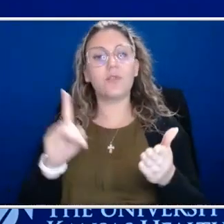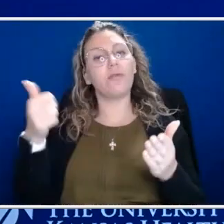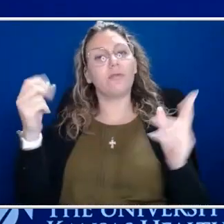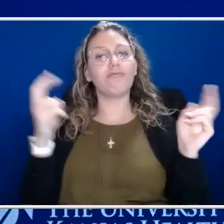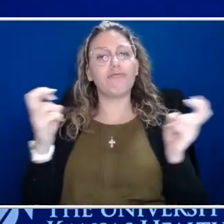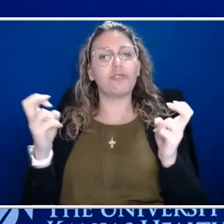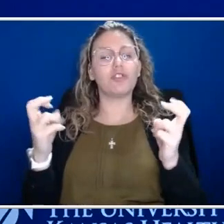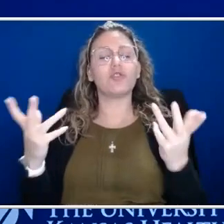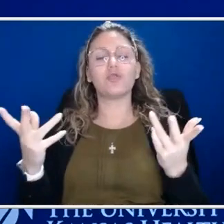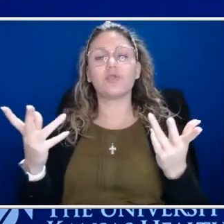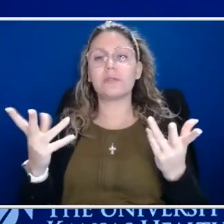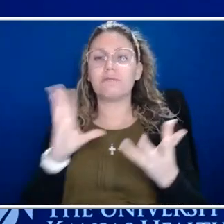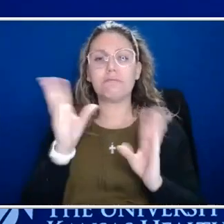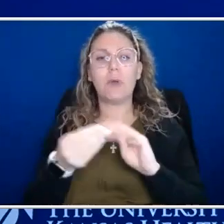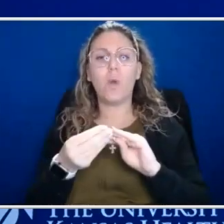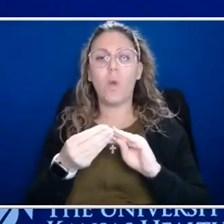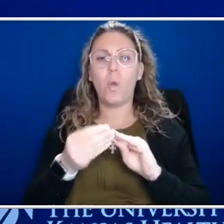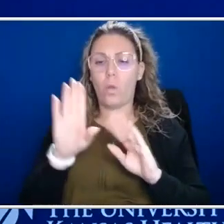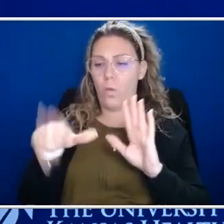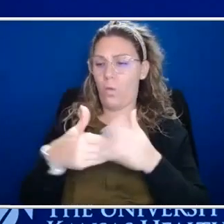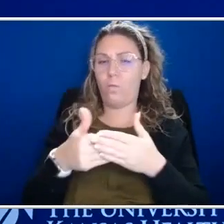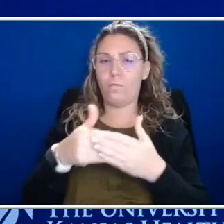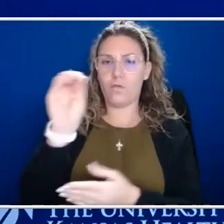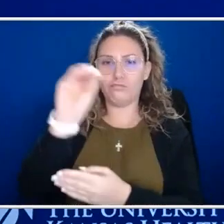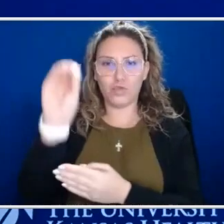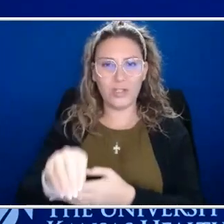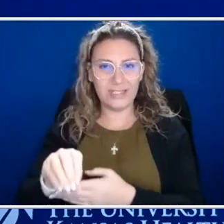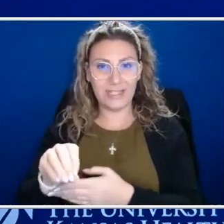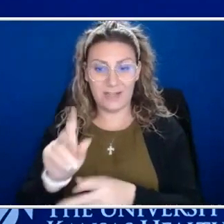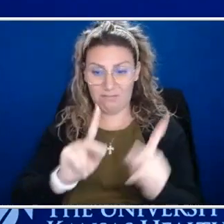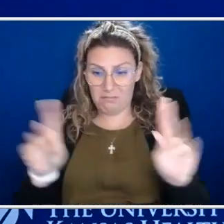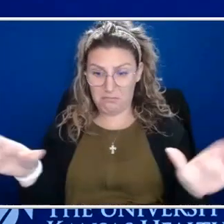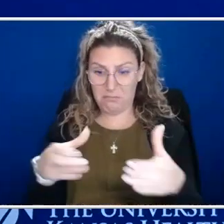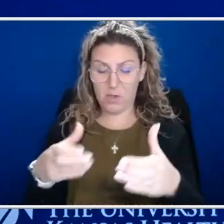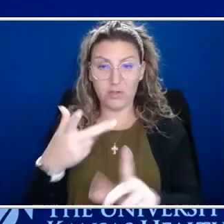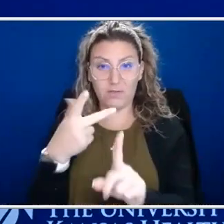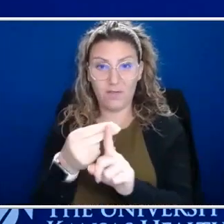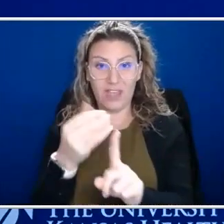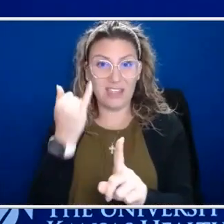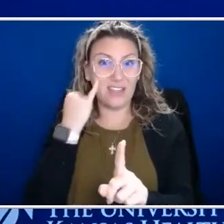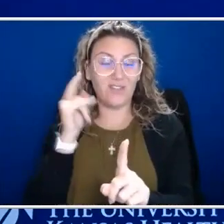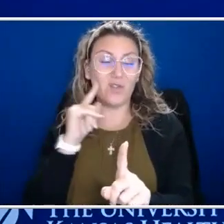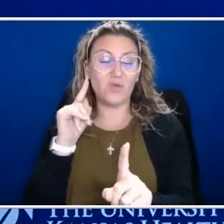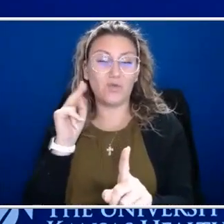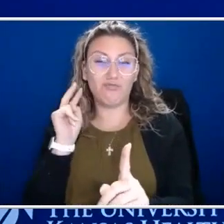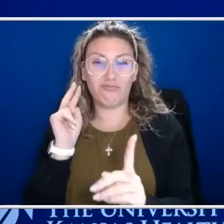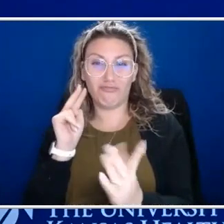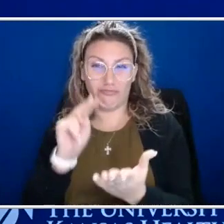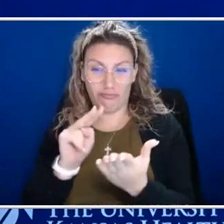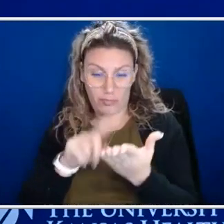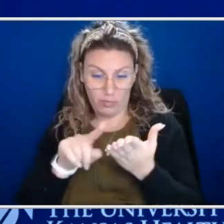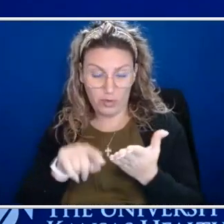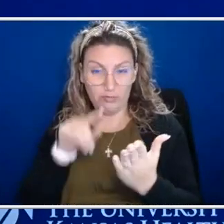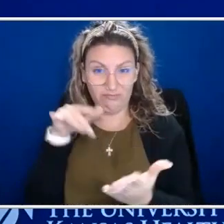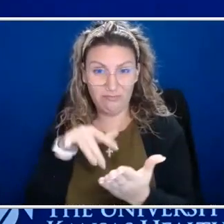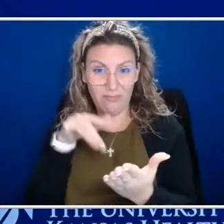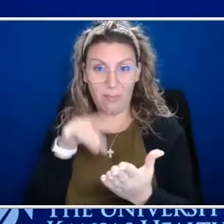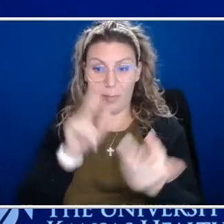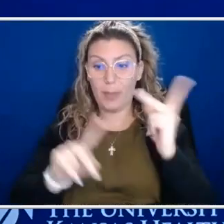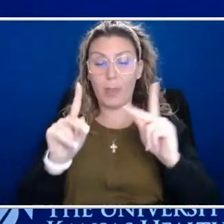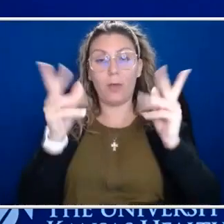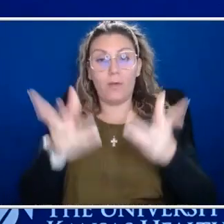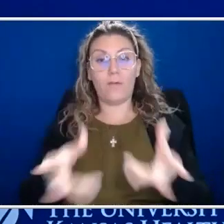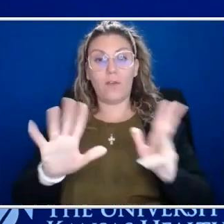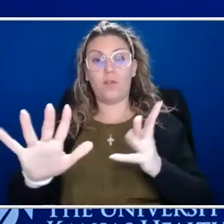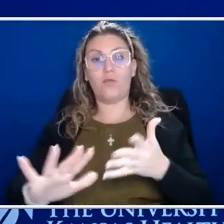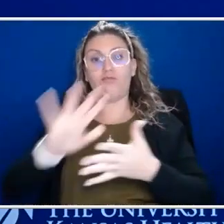the overall percentage of the population that has been vaccinated. And if you look at this study, what it looked at was people who completed their primary series,